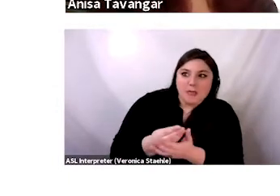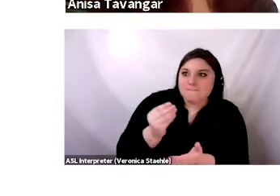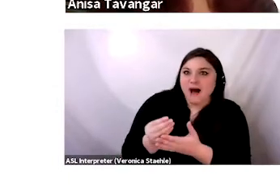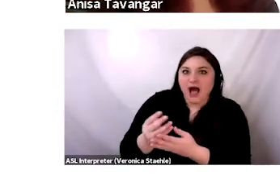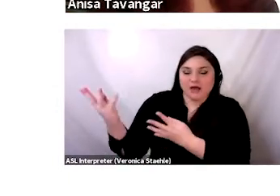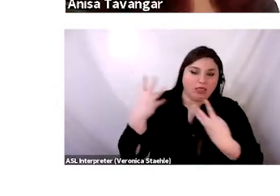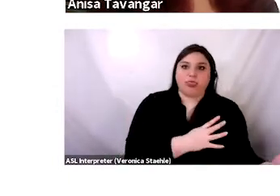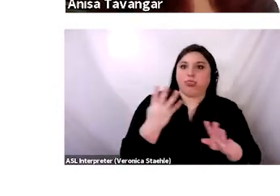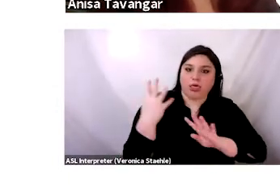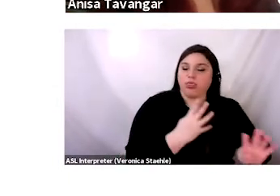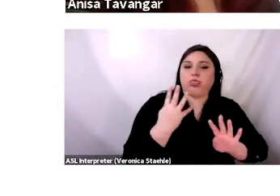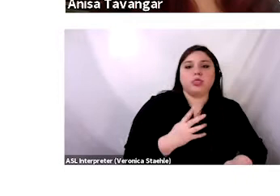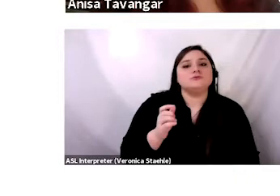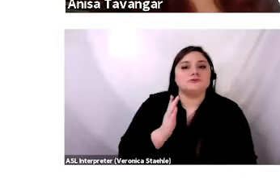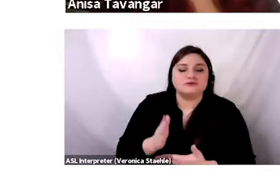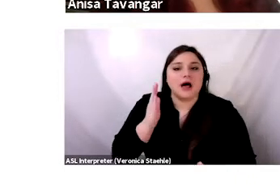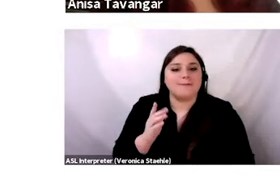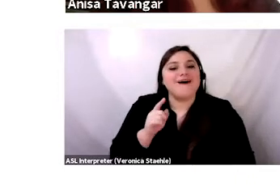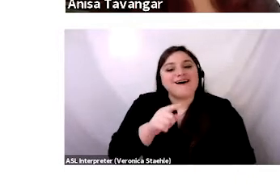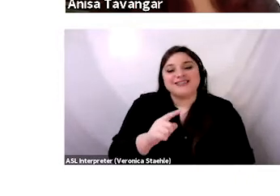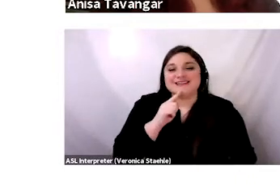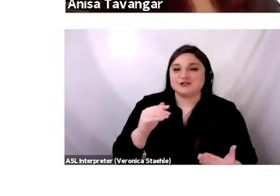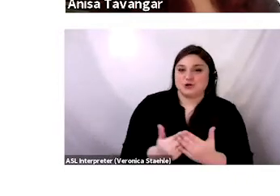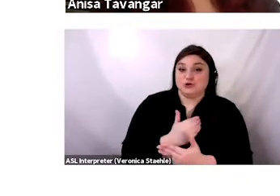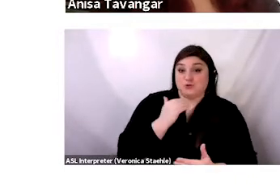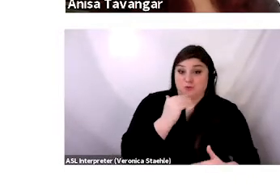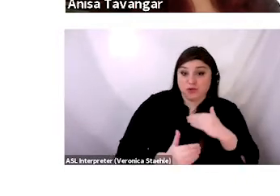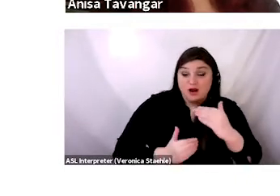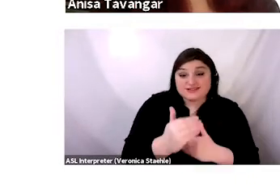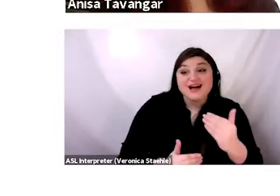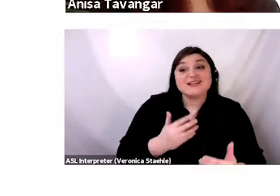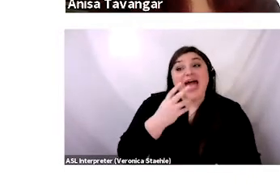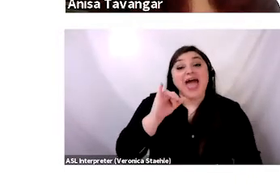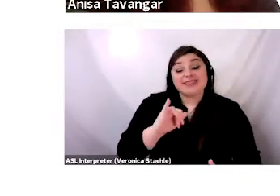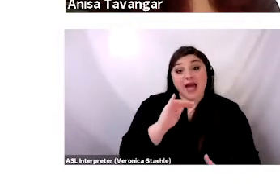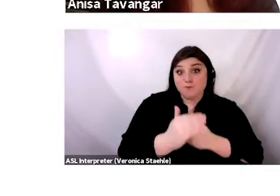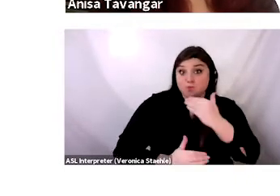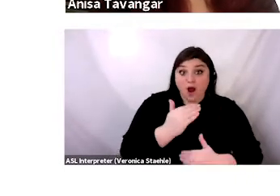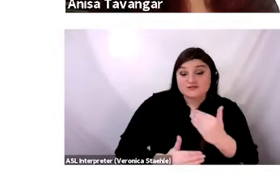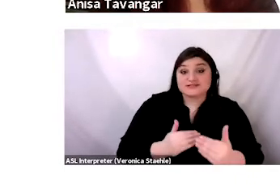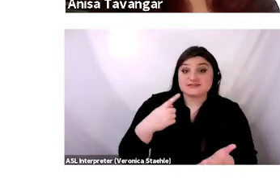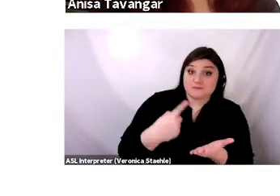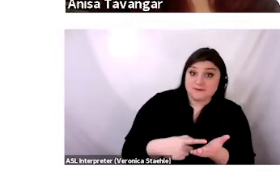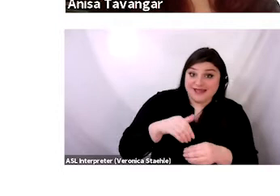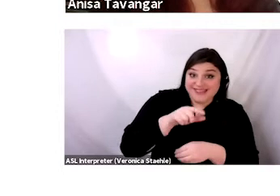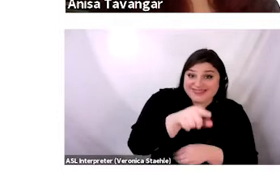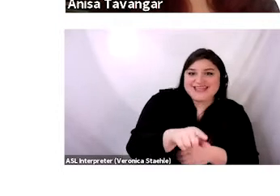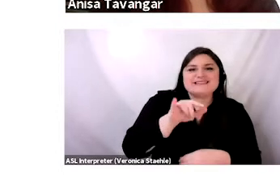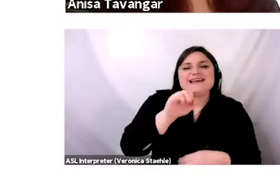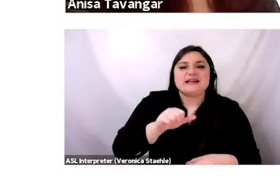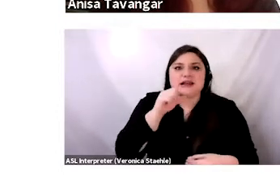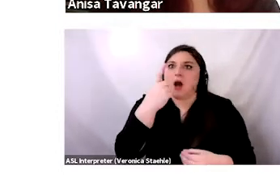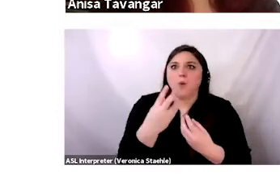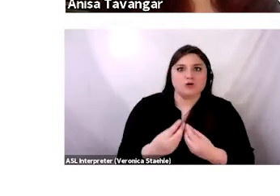issues. And I do think this is mostly a personal process. Of considering these might be a community process, but it